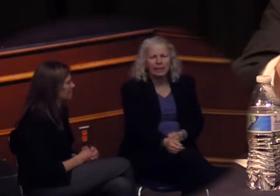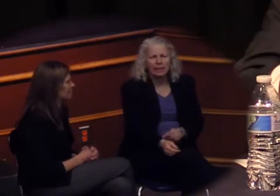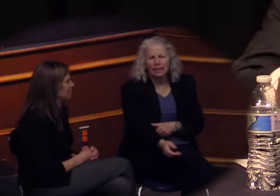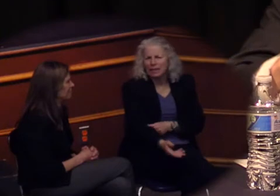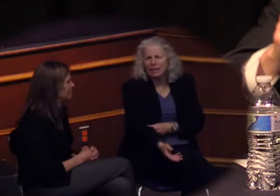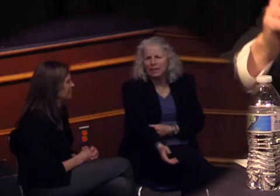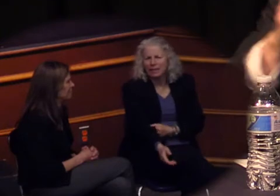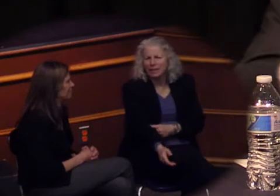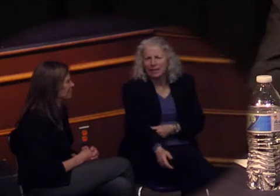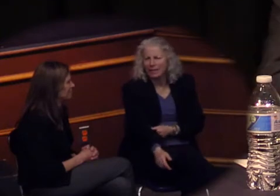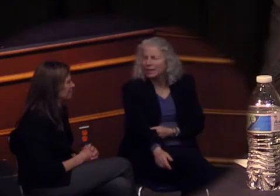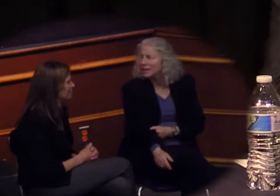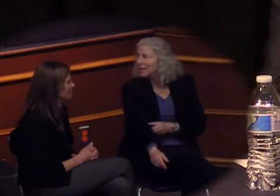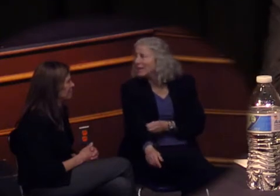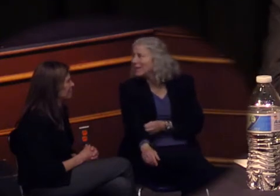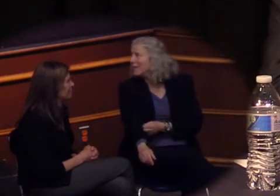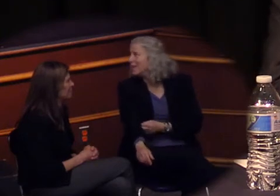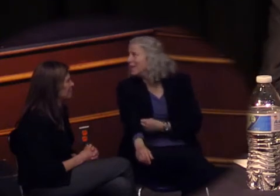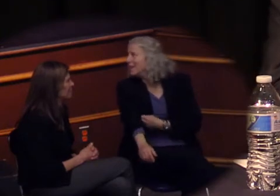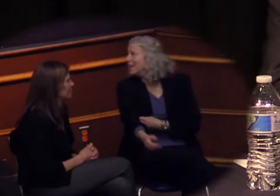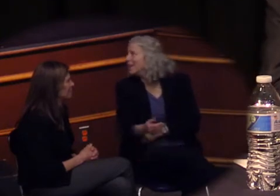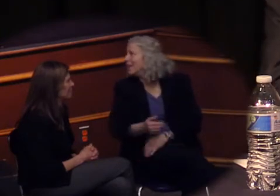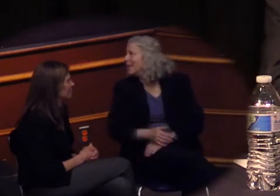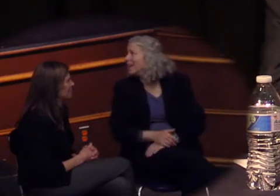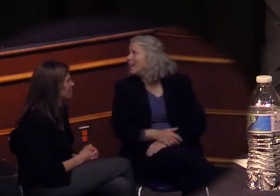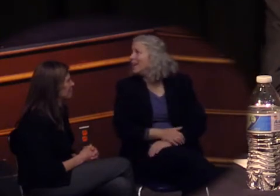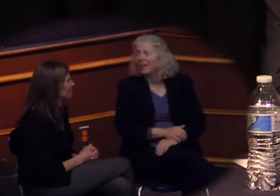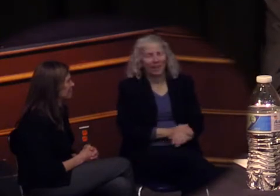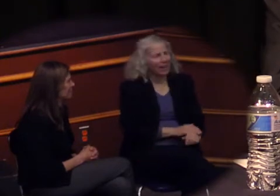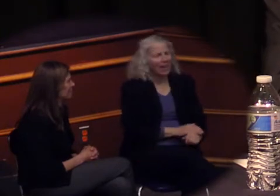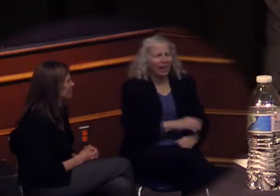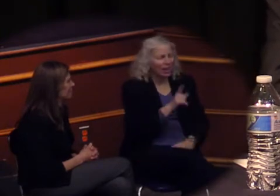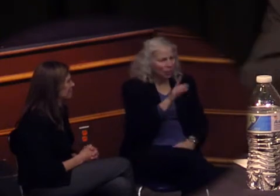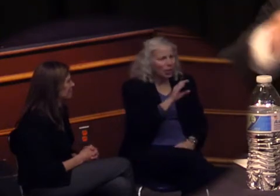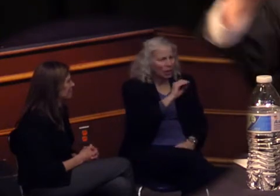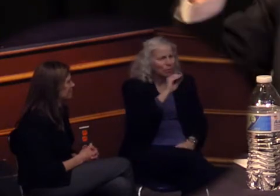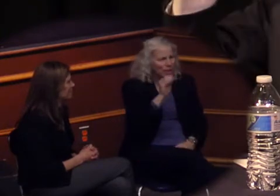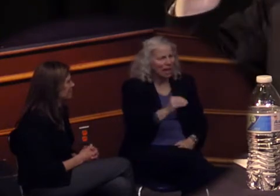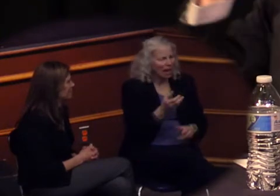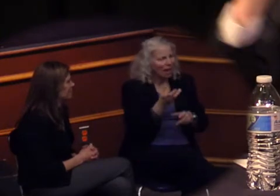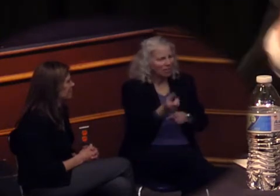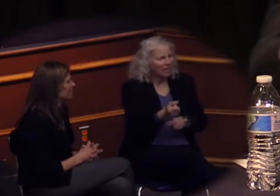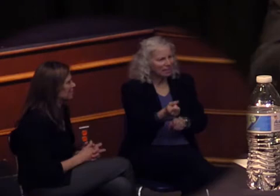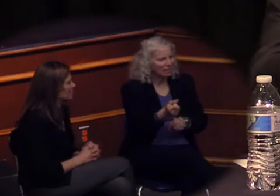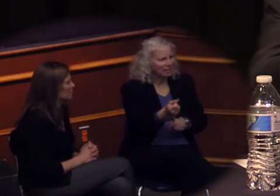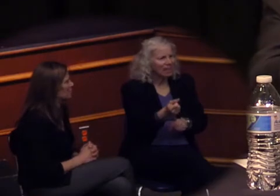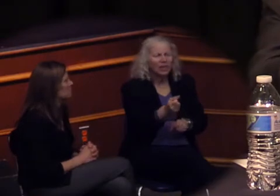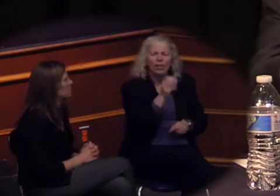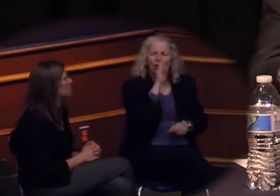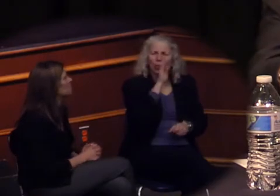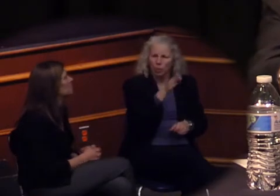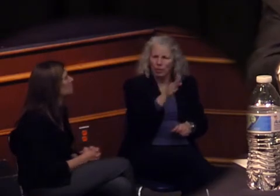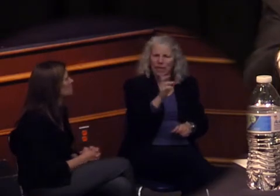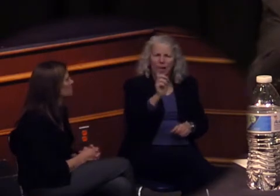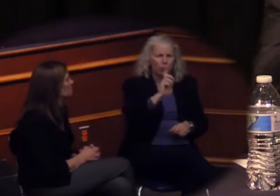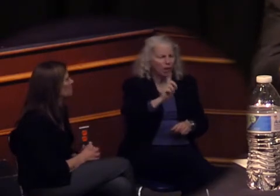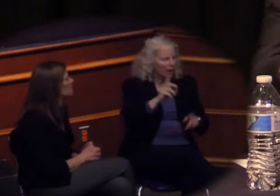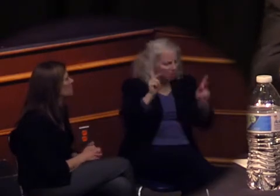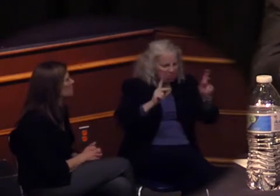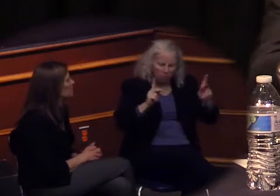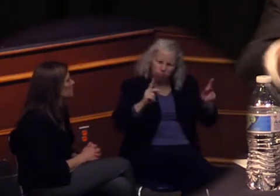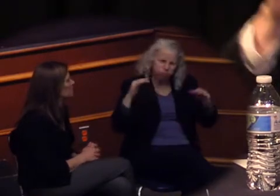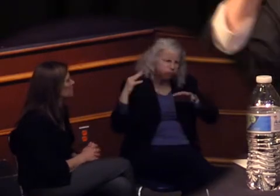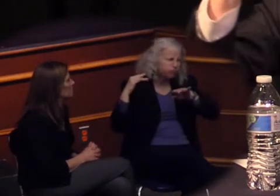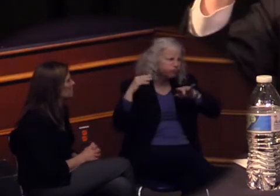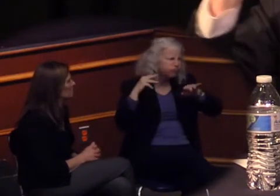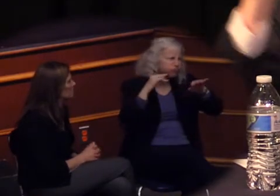I am 100% confident there is going to be a huge Democratic turnout in this election.